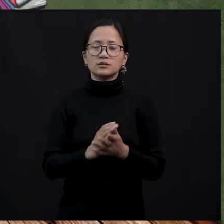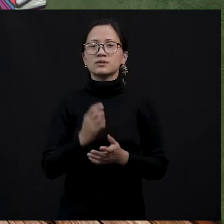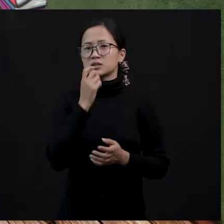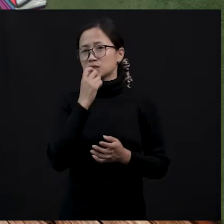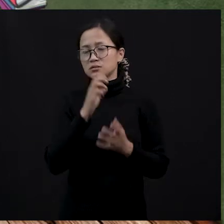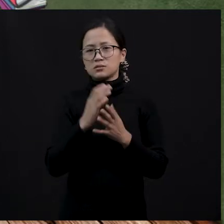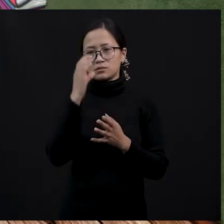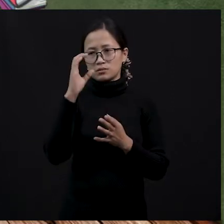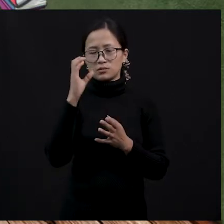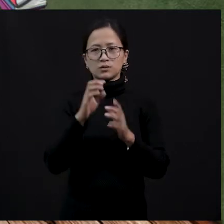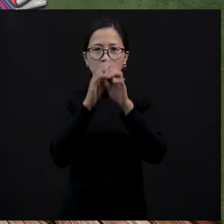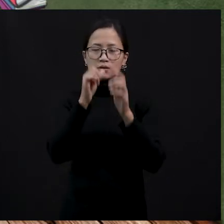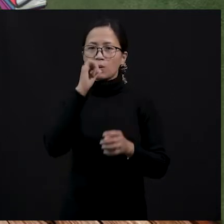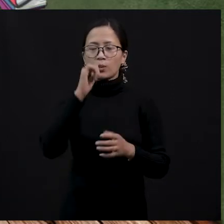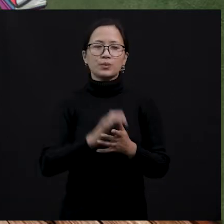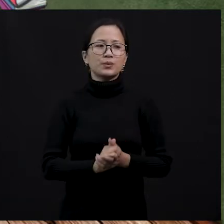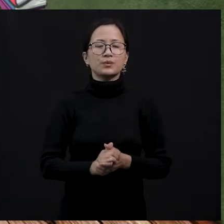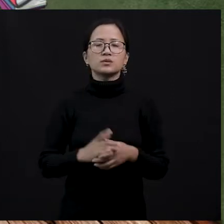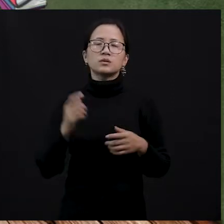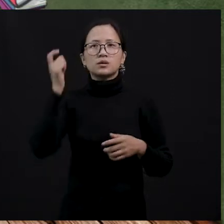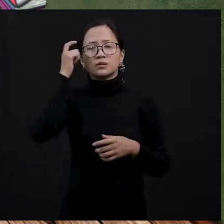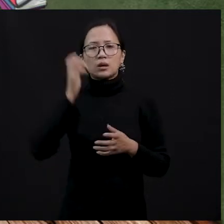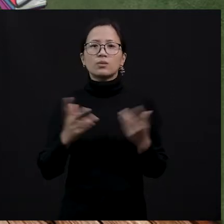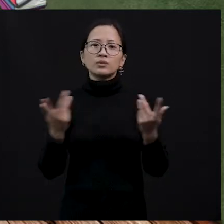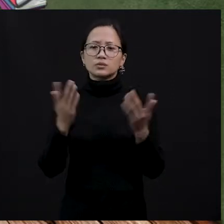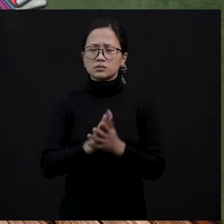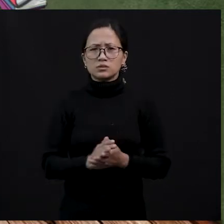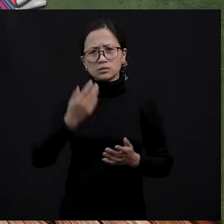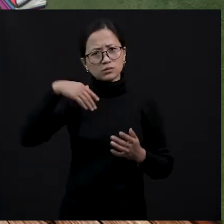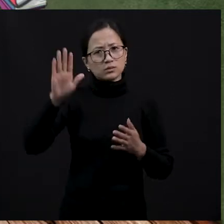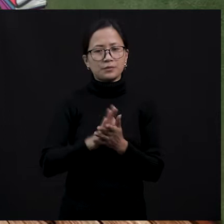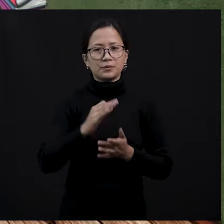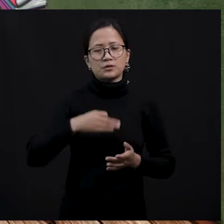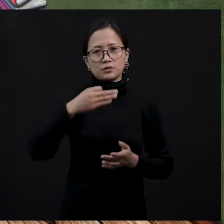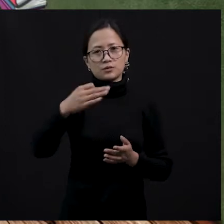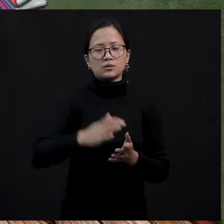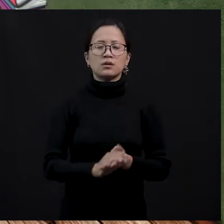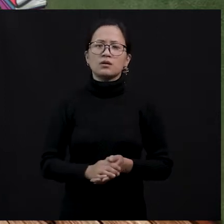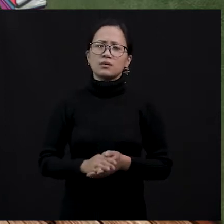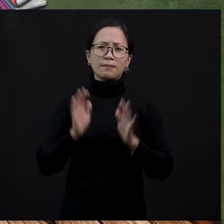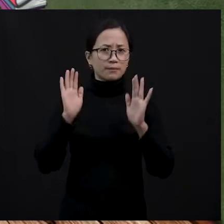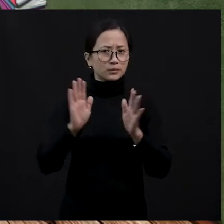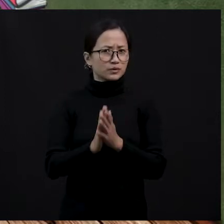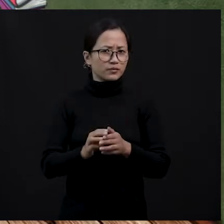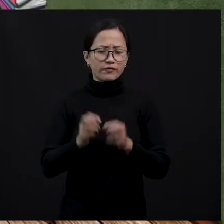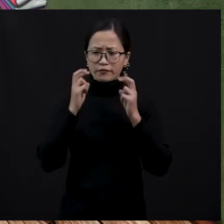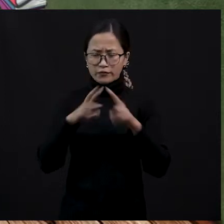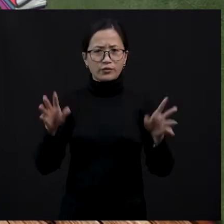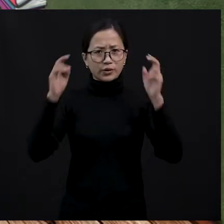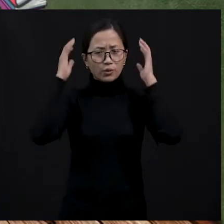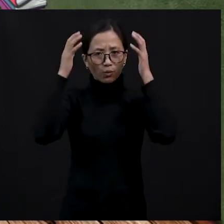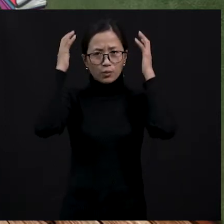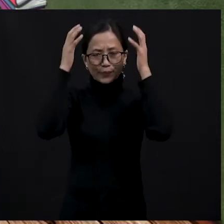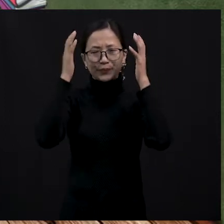started thinking about what is going to be his future. He must be very worried. What will happen if he lost his